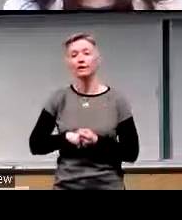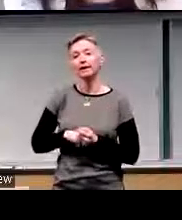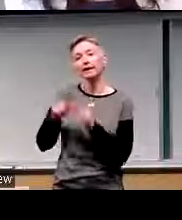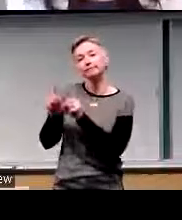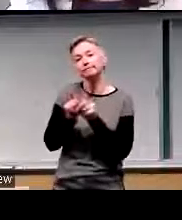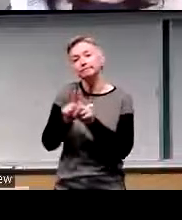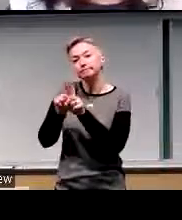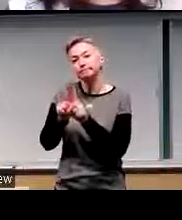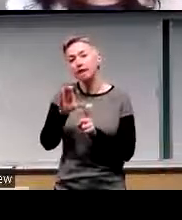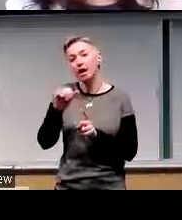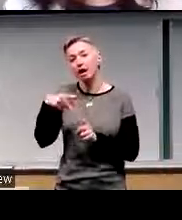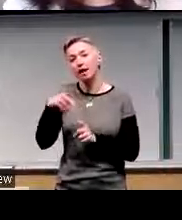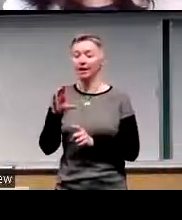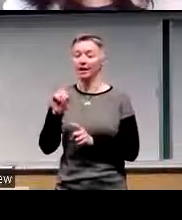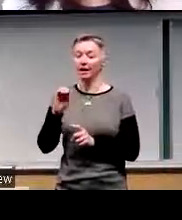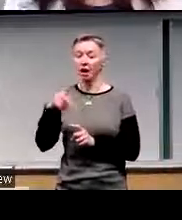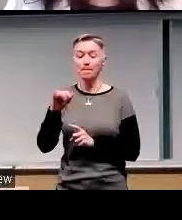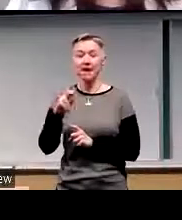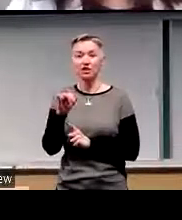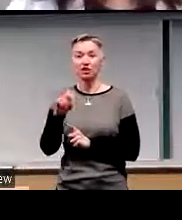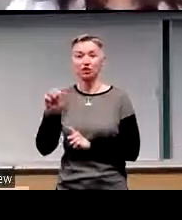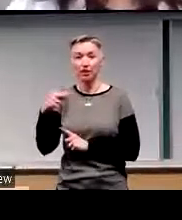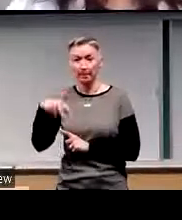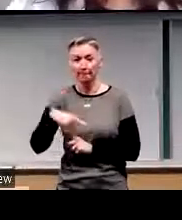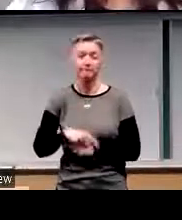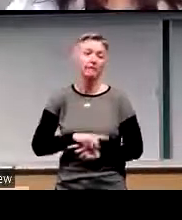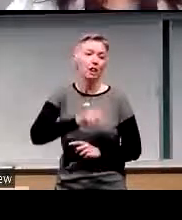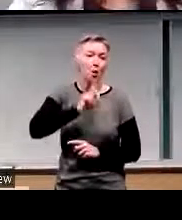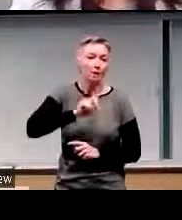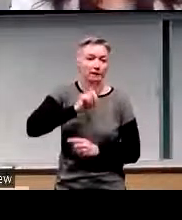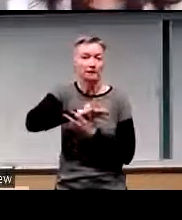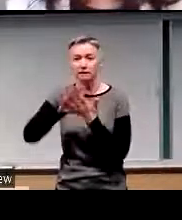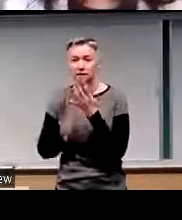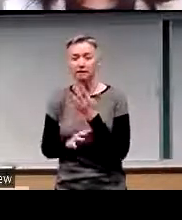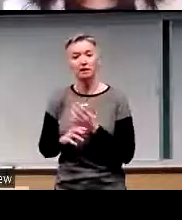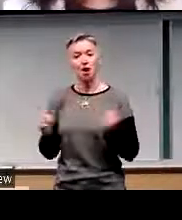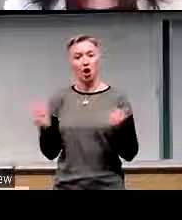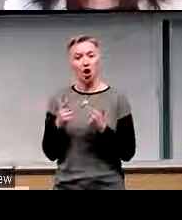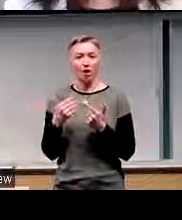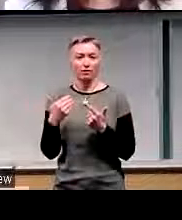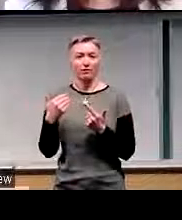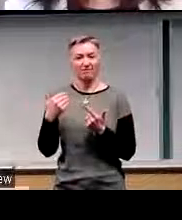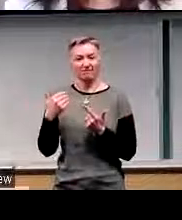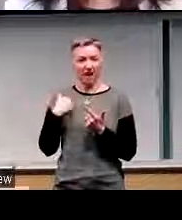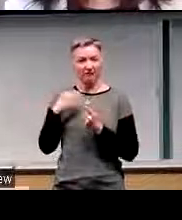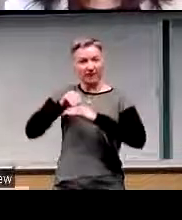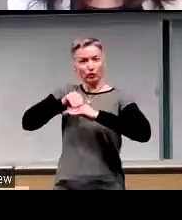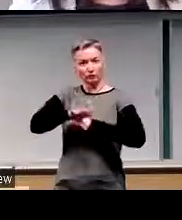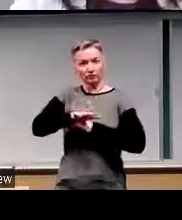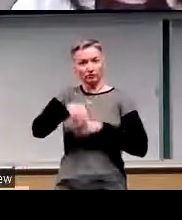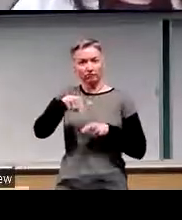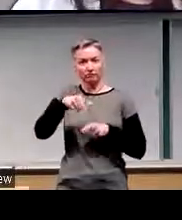involvement, and loneliness, each having their own distinct domain in social connectedness research.